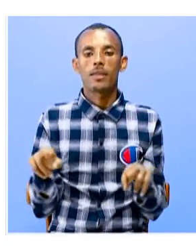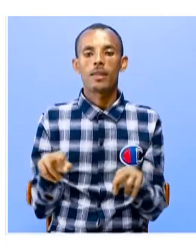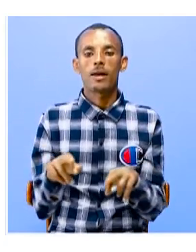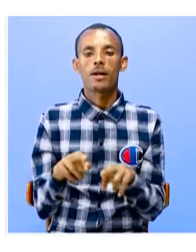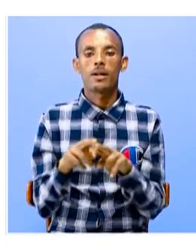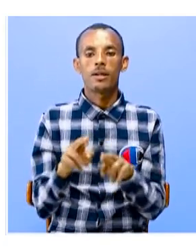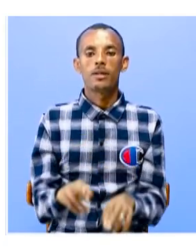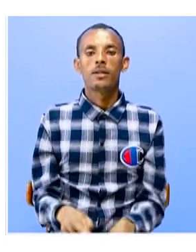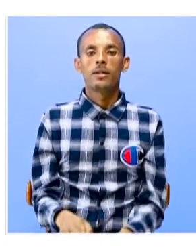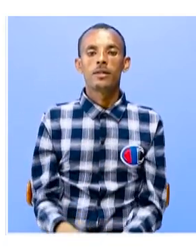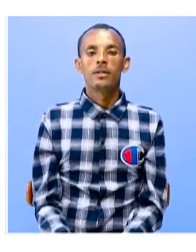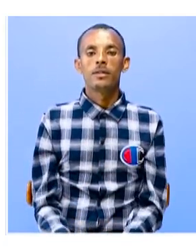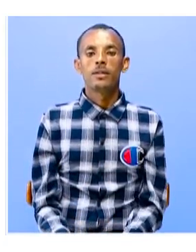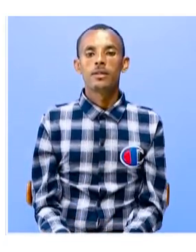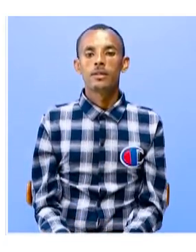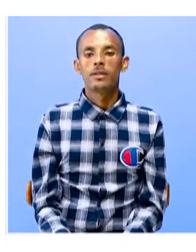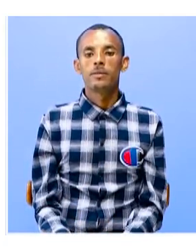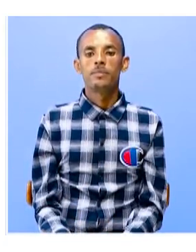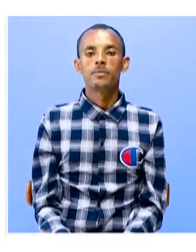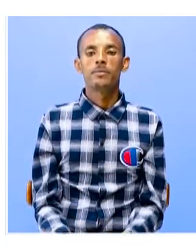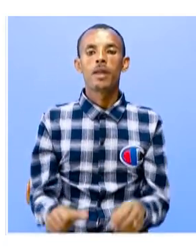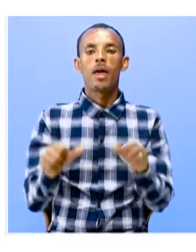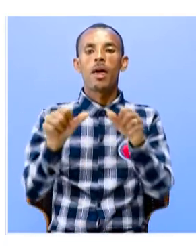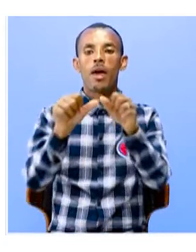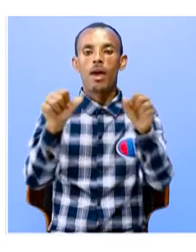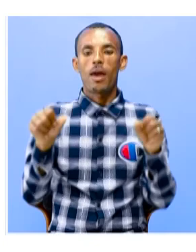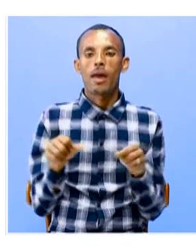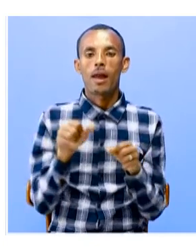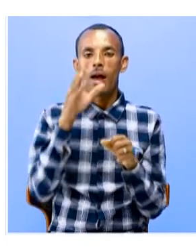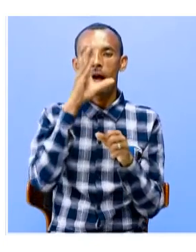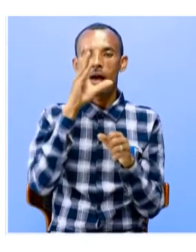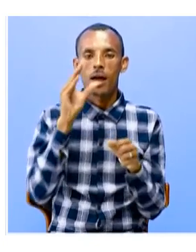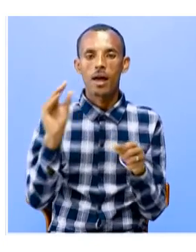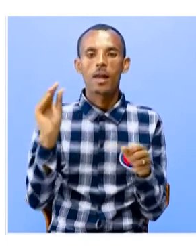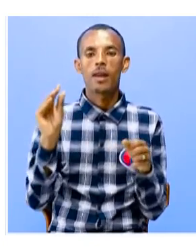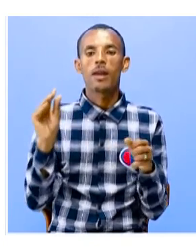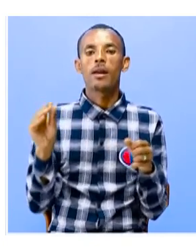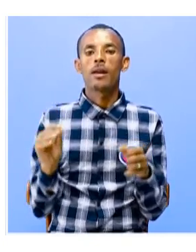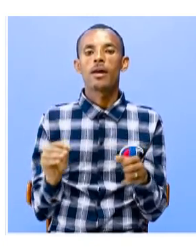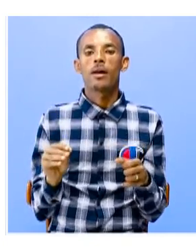Area and perimeter,